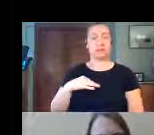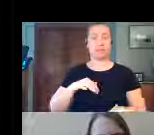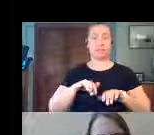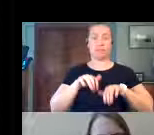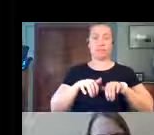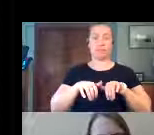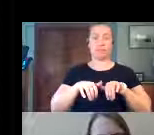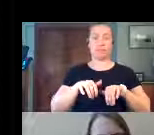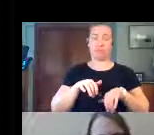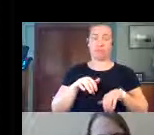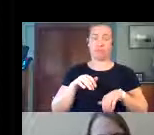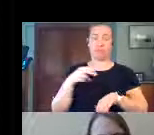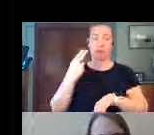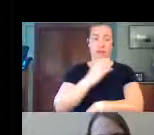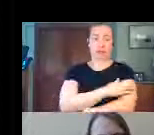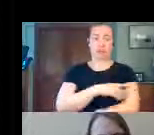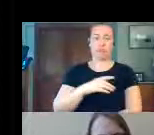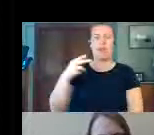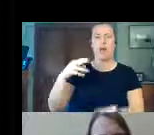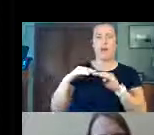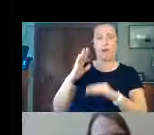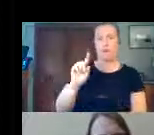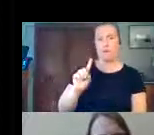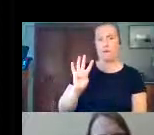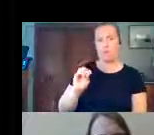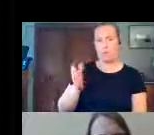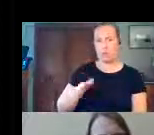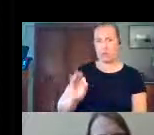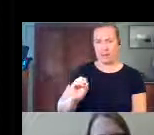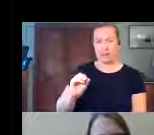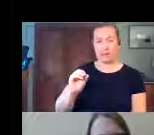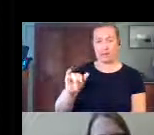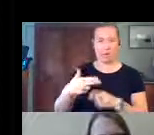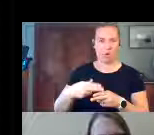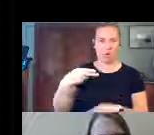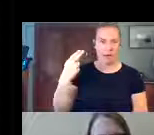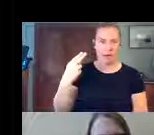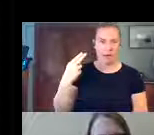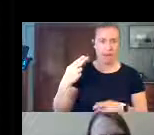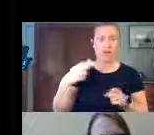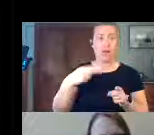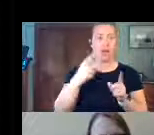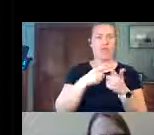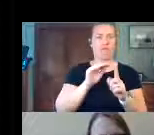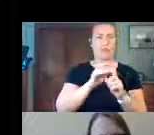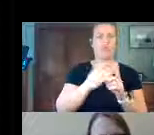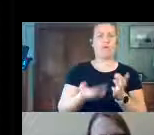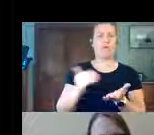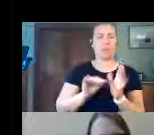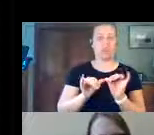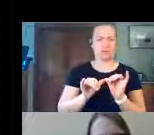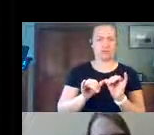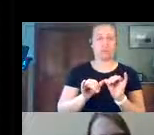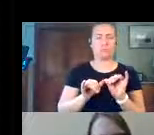pressure, higher than 140/90, and then it reminds them to remeasure. Then the second one pops up if the remeasurement was